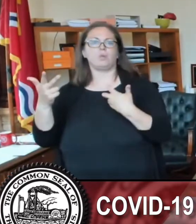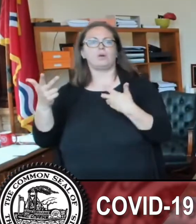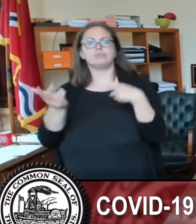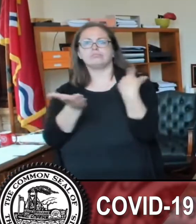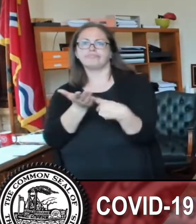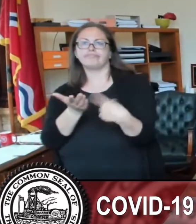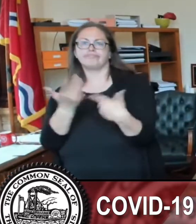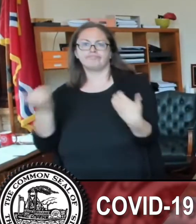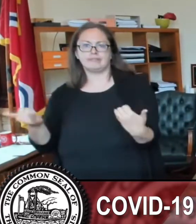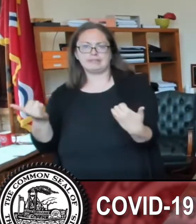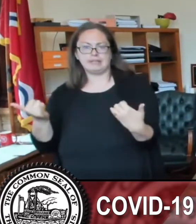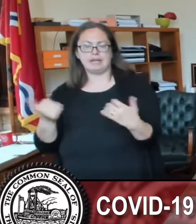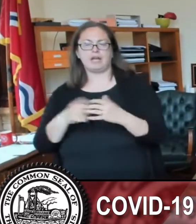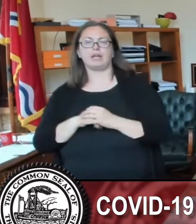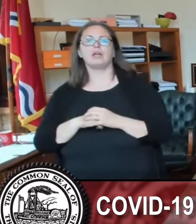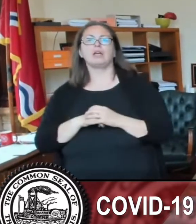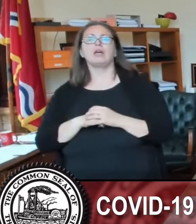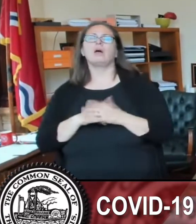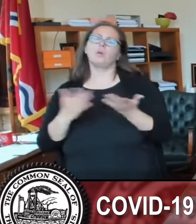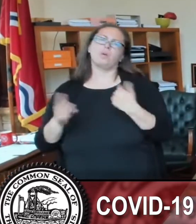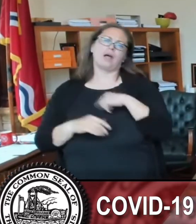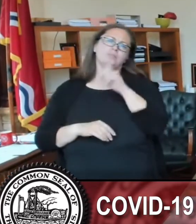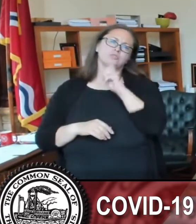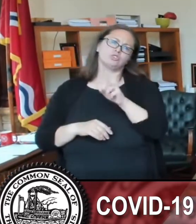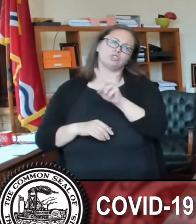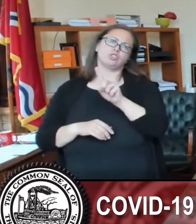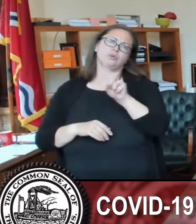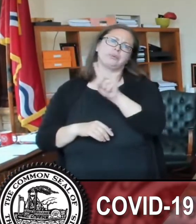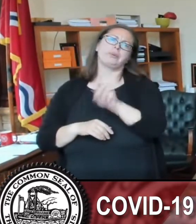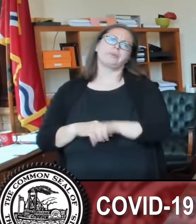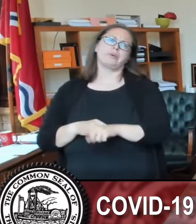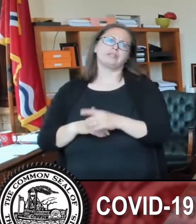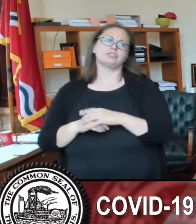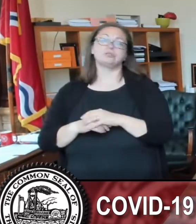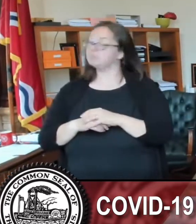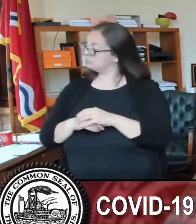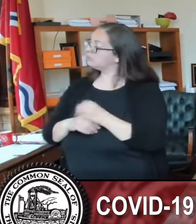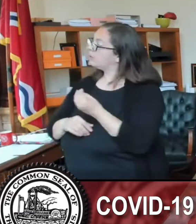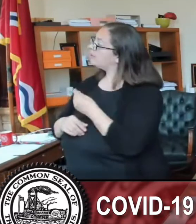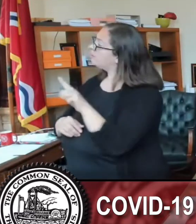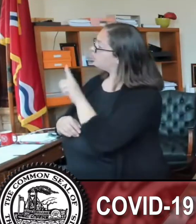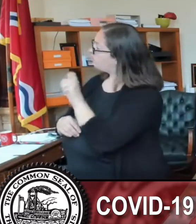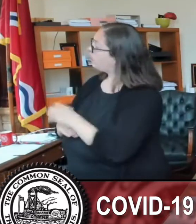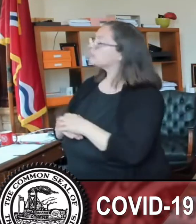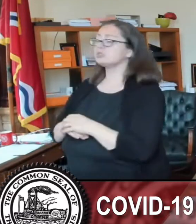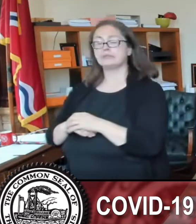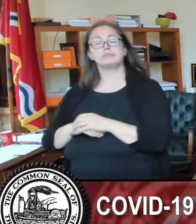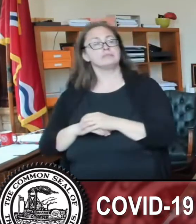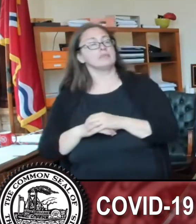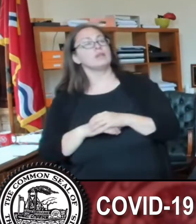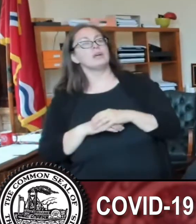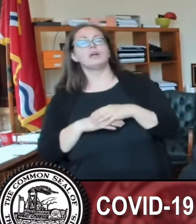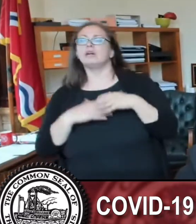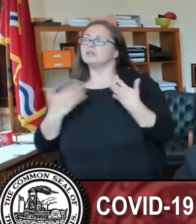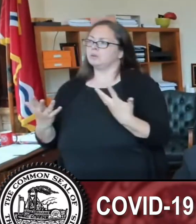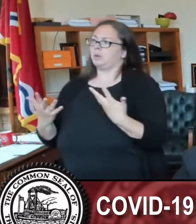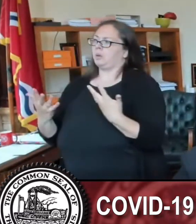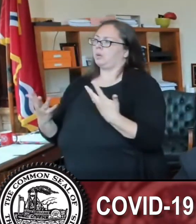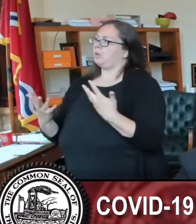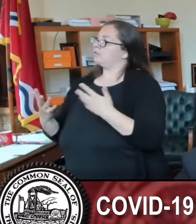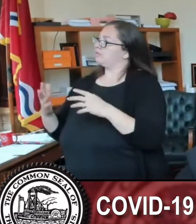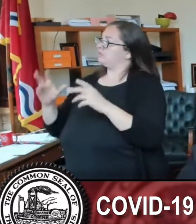about today. I'm sure we have questions. A few questions, Mayor. All right. On the issue of